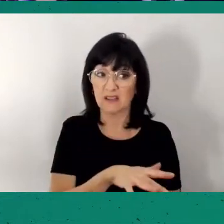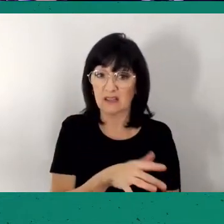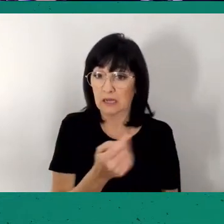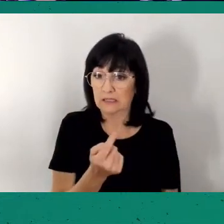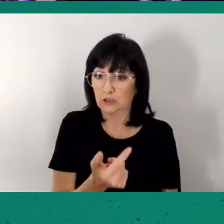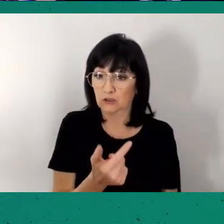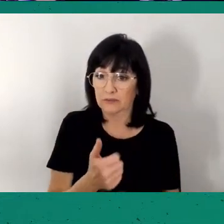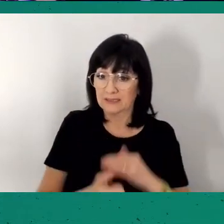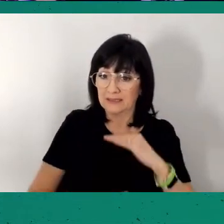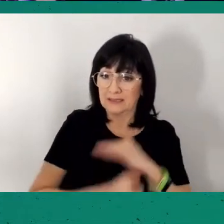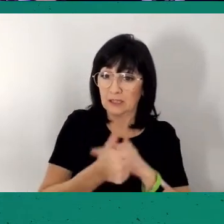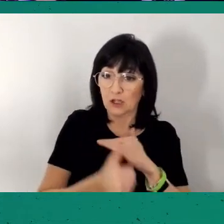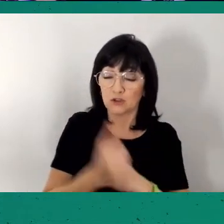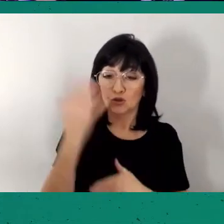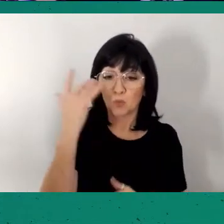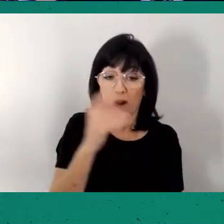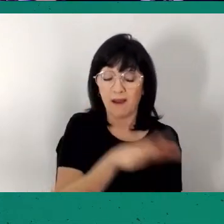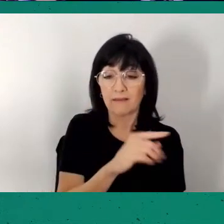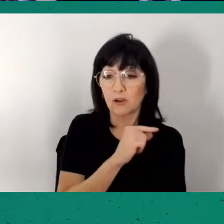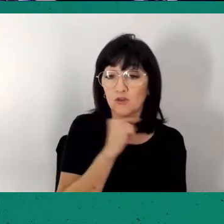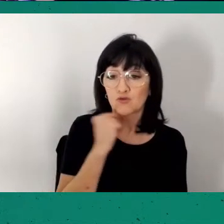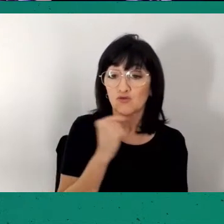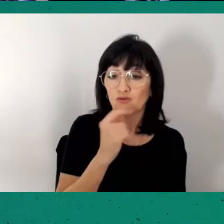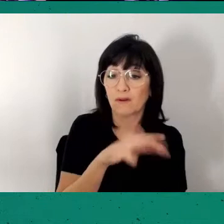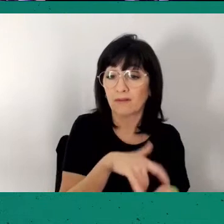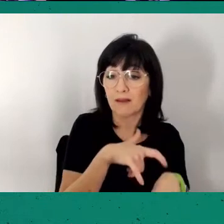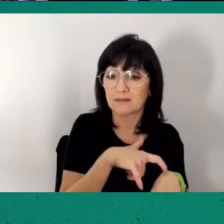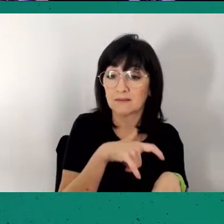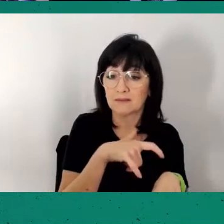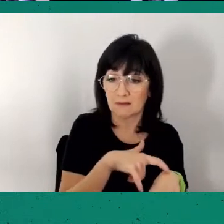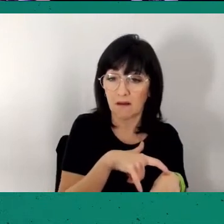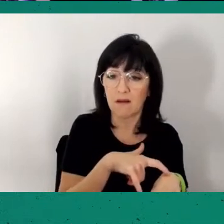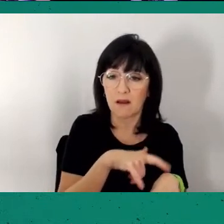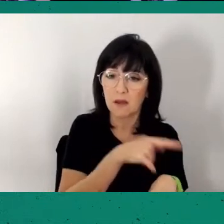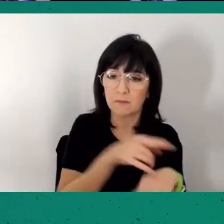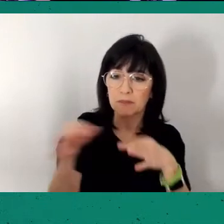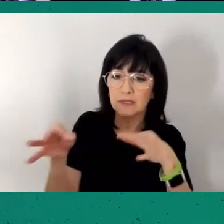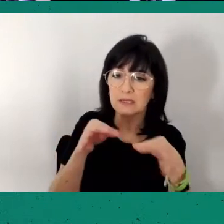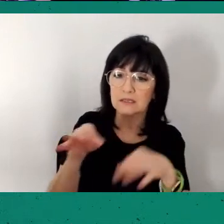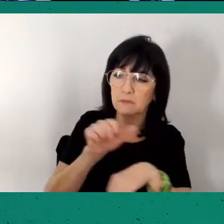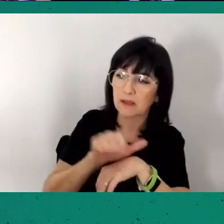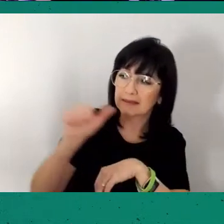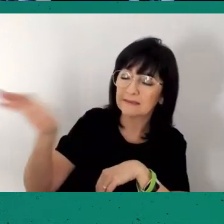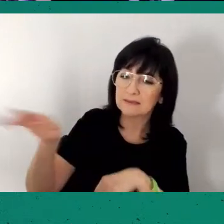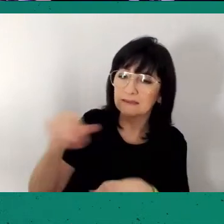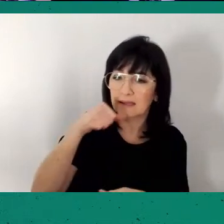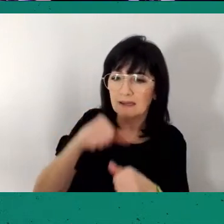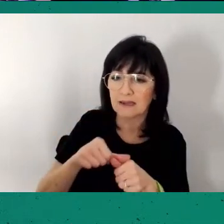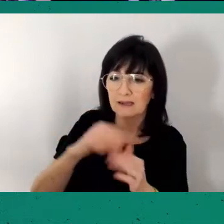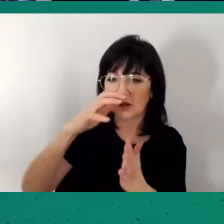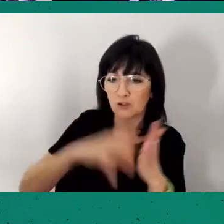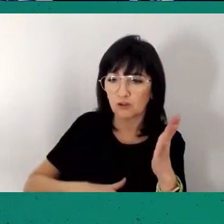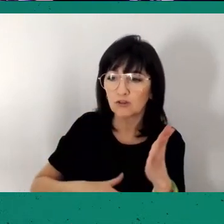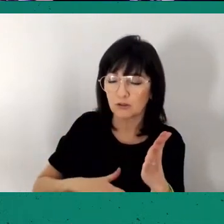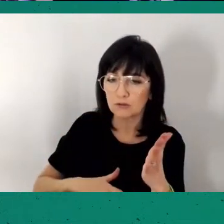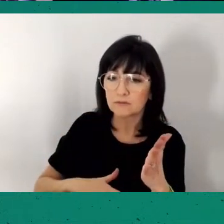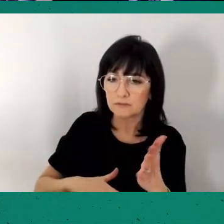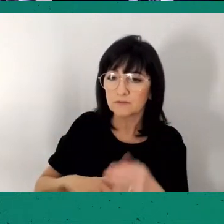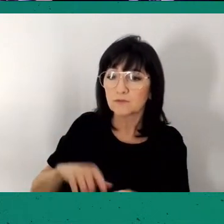as Reverend Philip Redding expressed in a letter to the secretary of the SPG